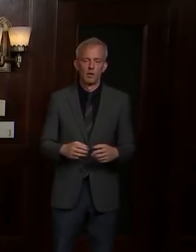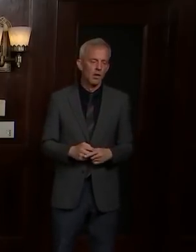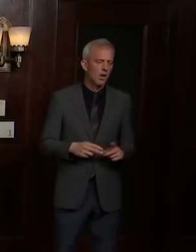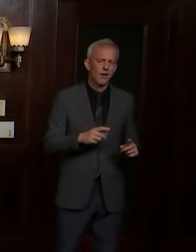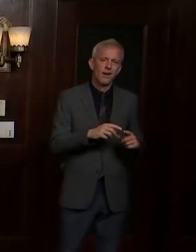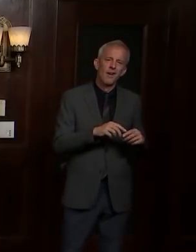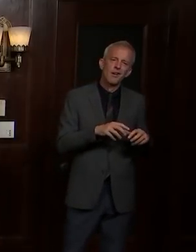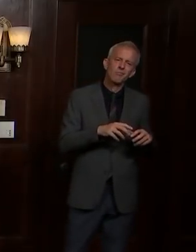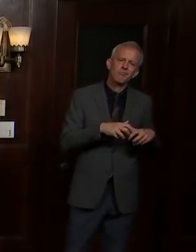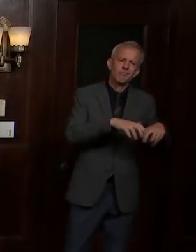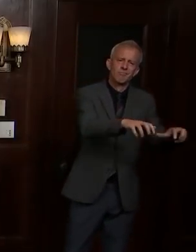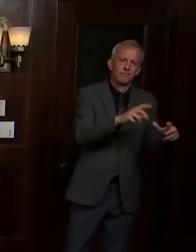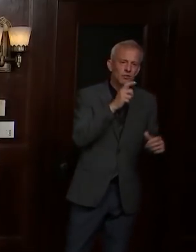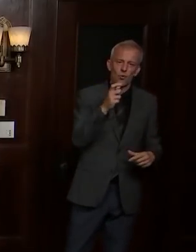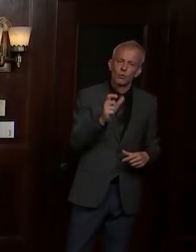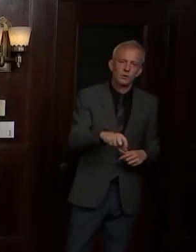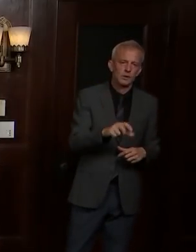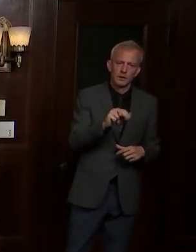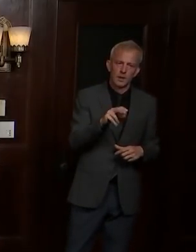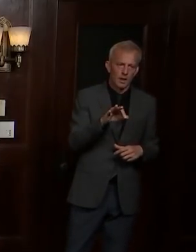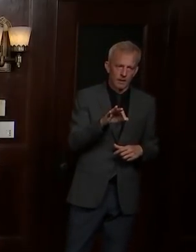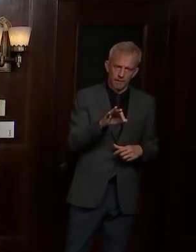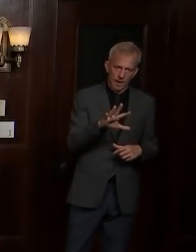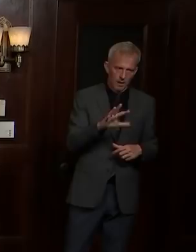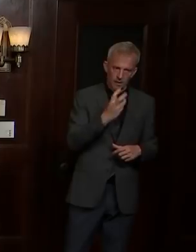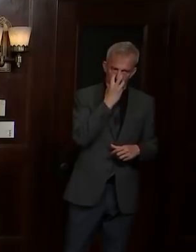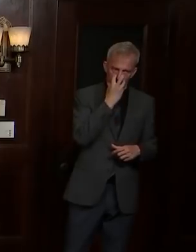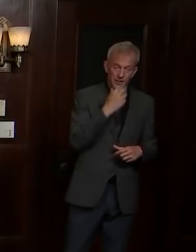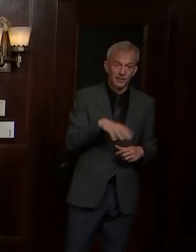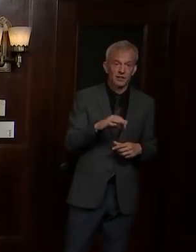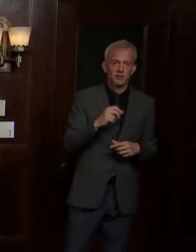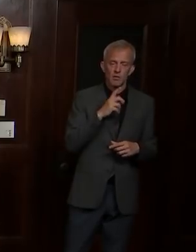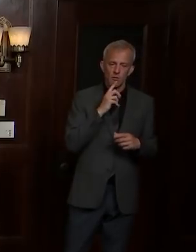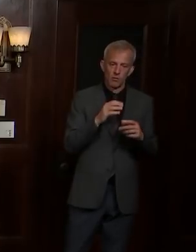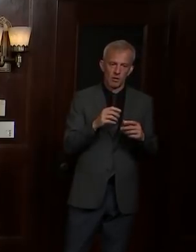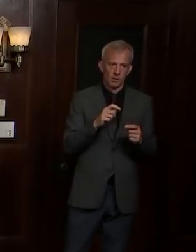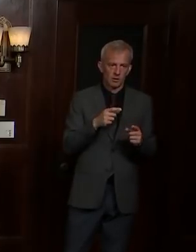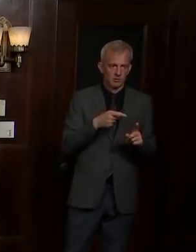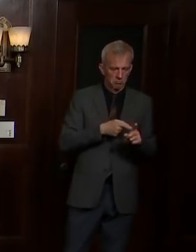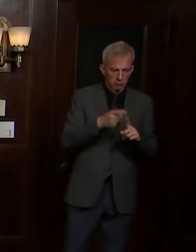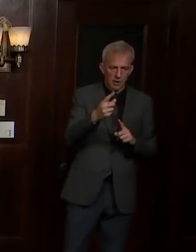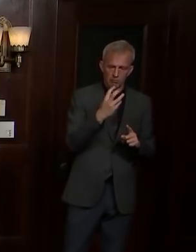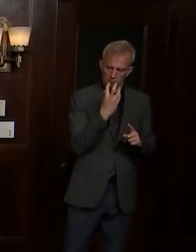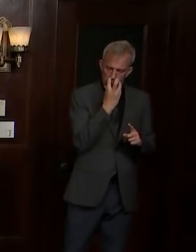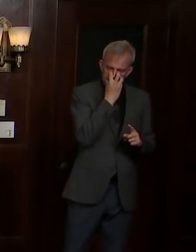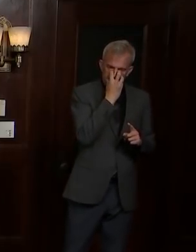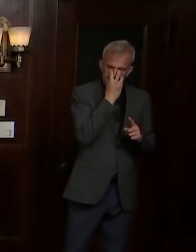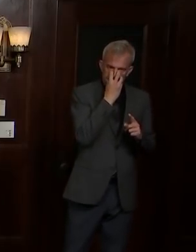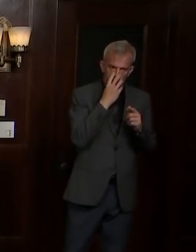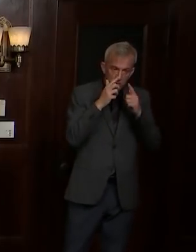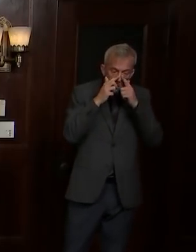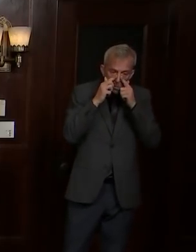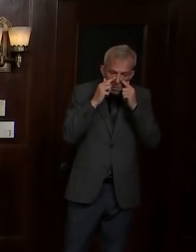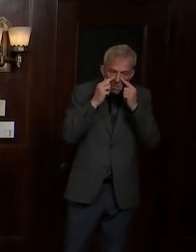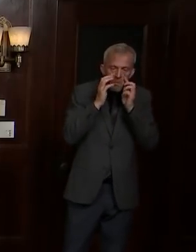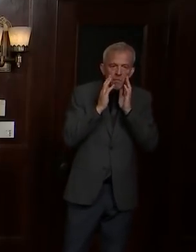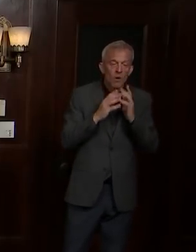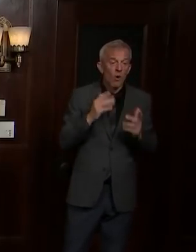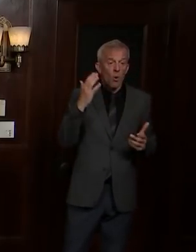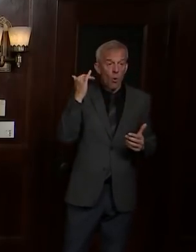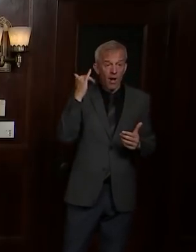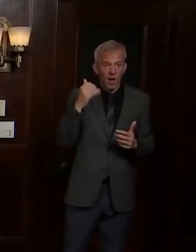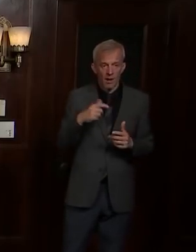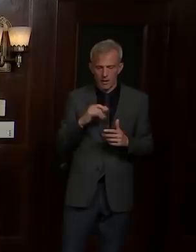an N95 mask. These are fitted masks. They're really only needed for people who are performing certain procedures in a